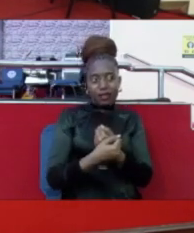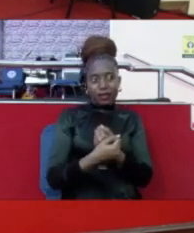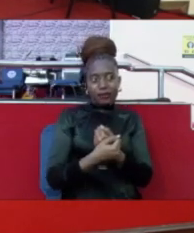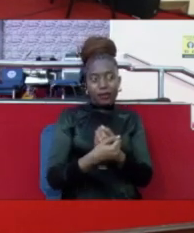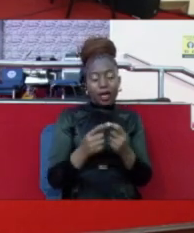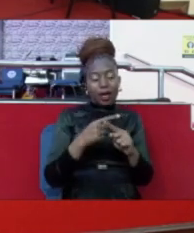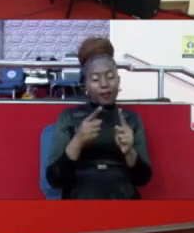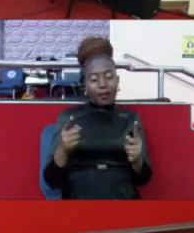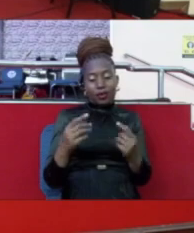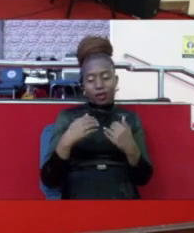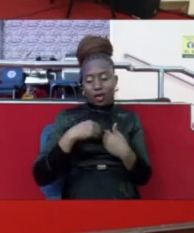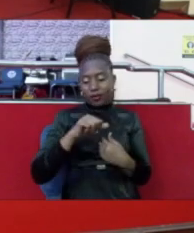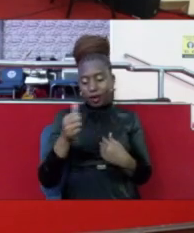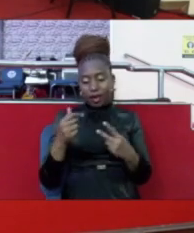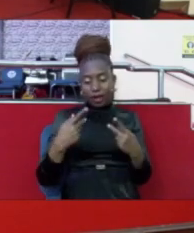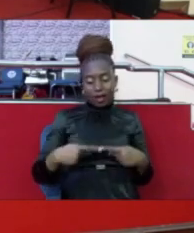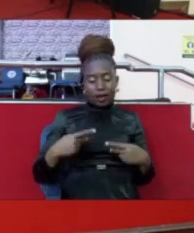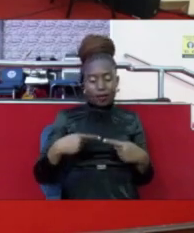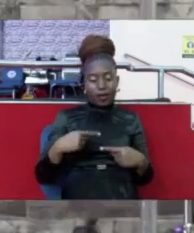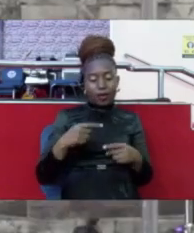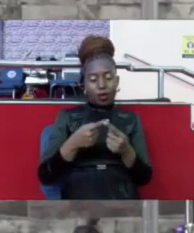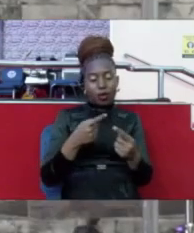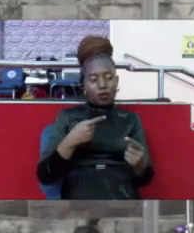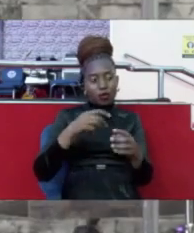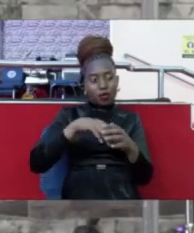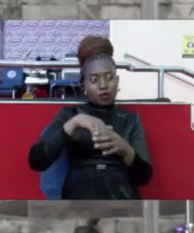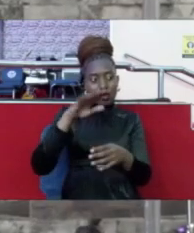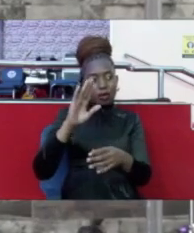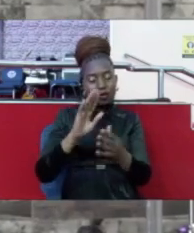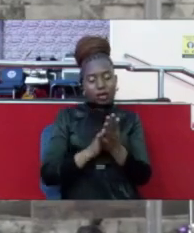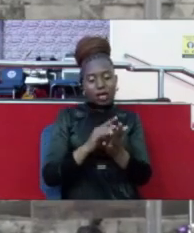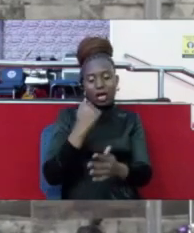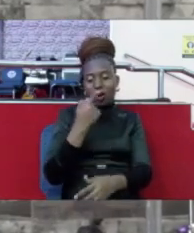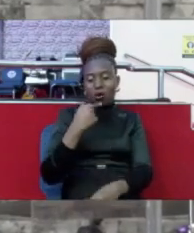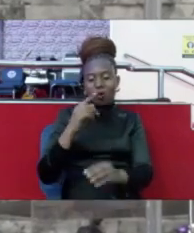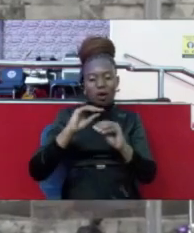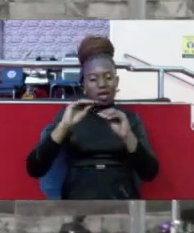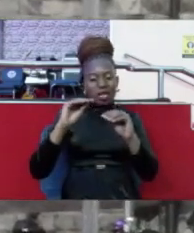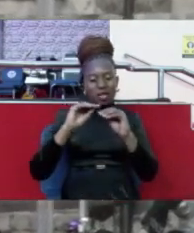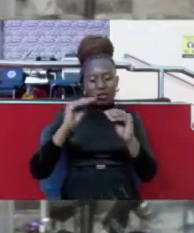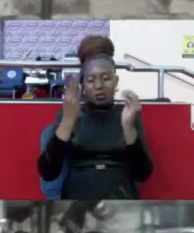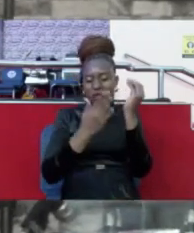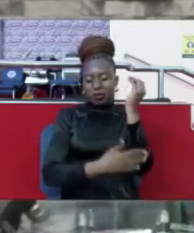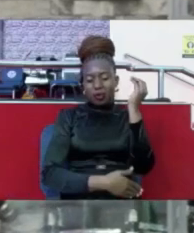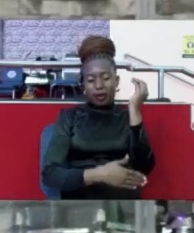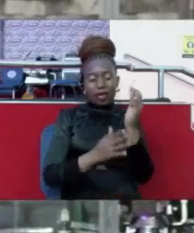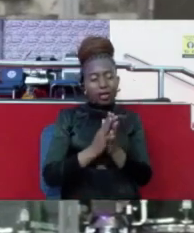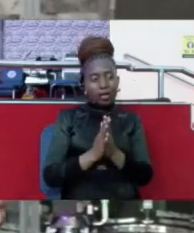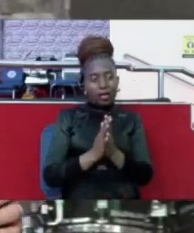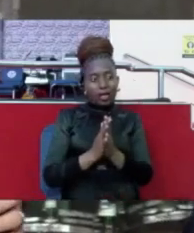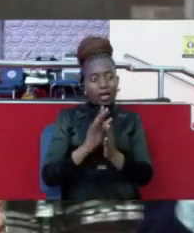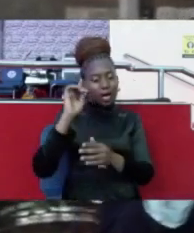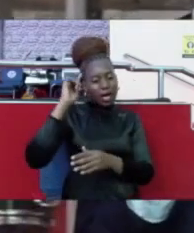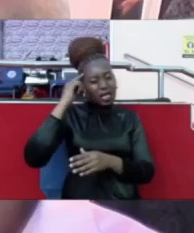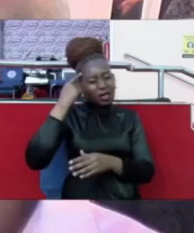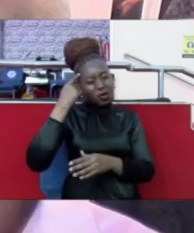And he had been taught poorly. Na alikuwa amefunzwa vibaya. And thought that all he needed to do was